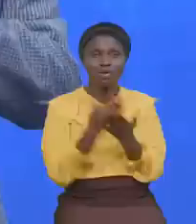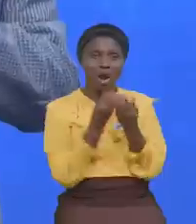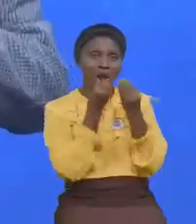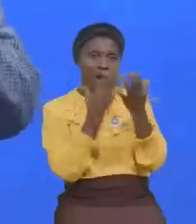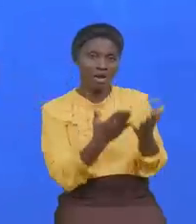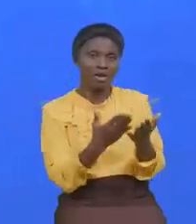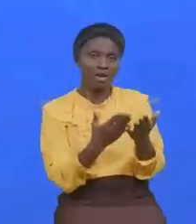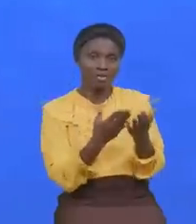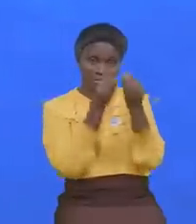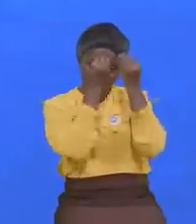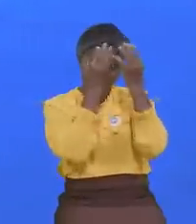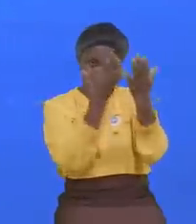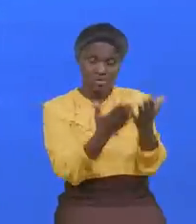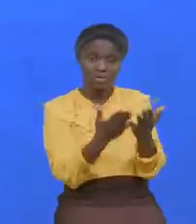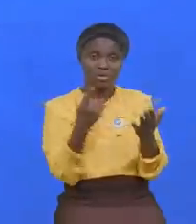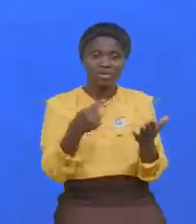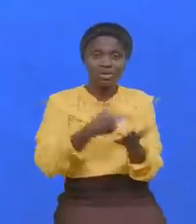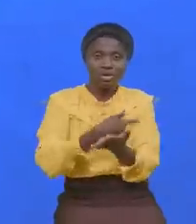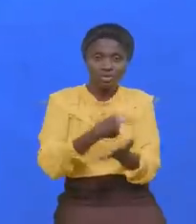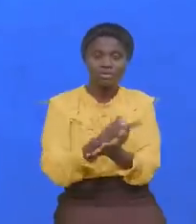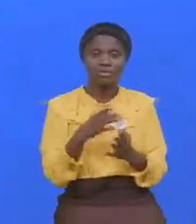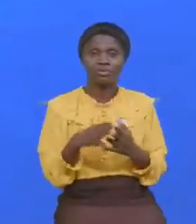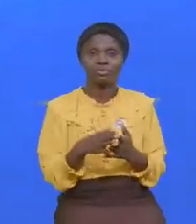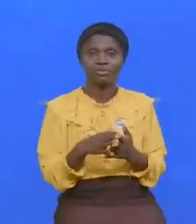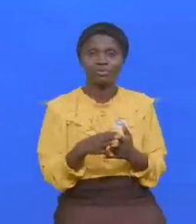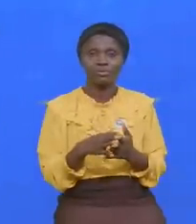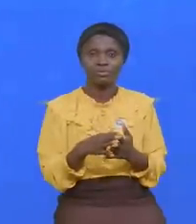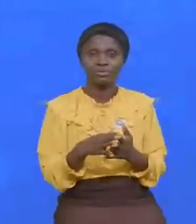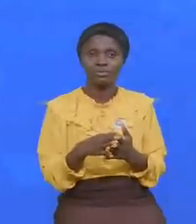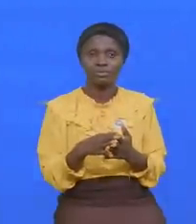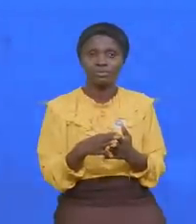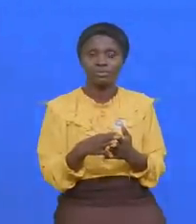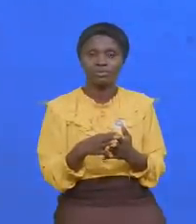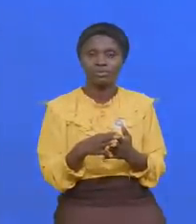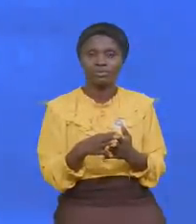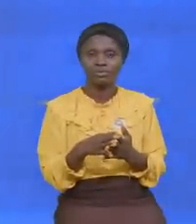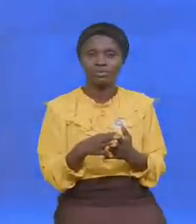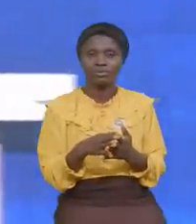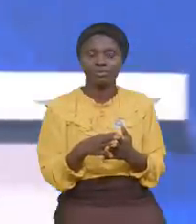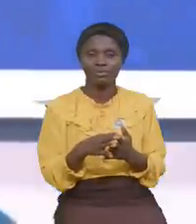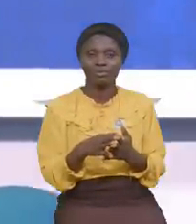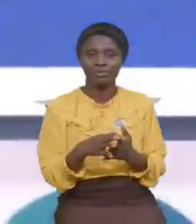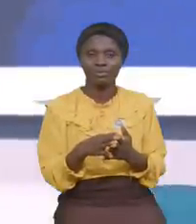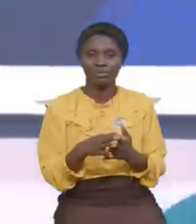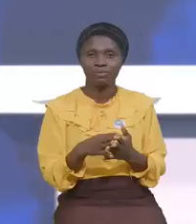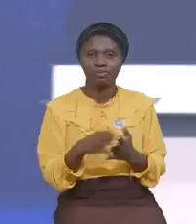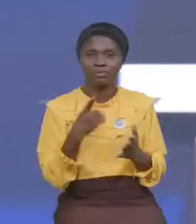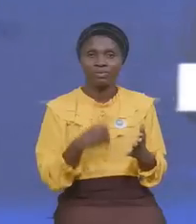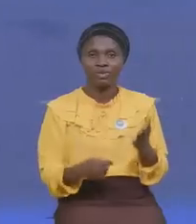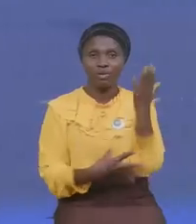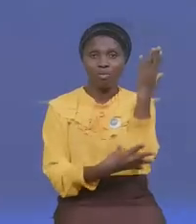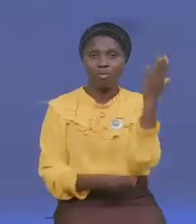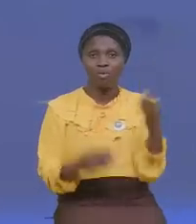glad tidings to the poor. The poor is the one